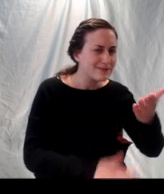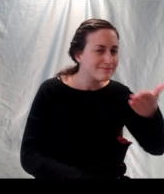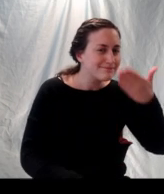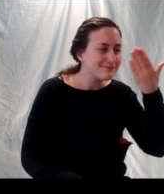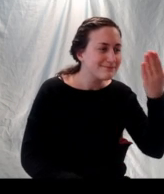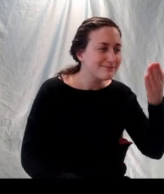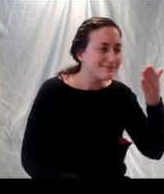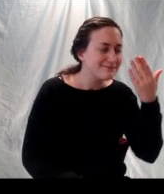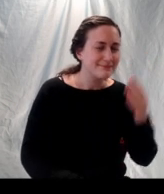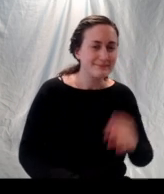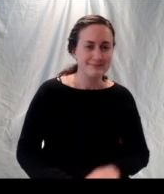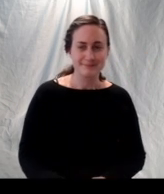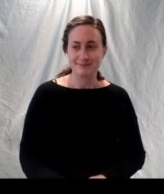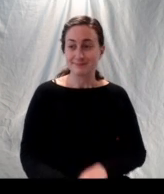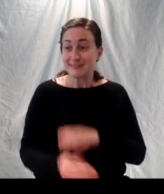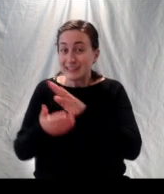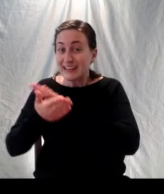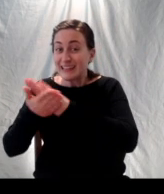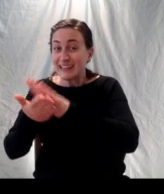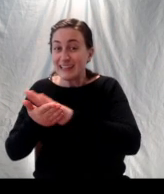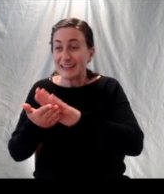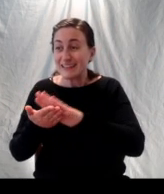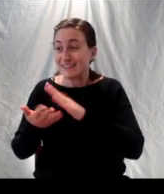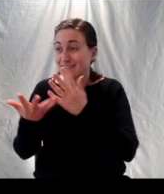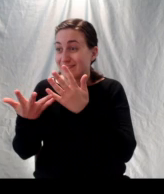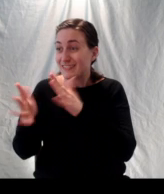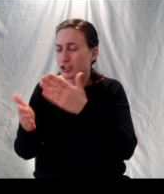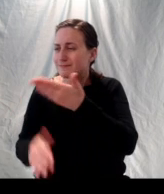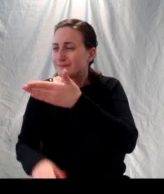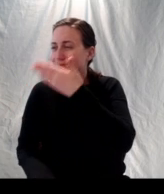If you're outside, what kind of smells do you smell?